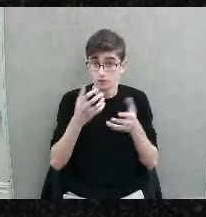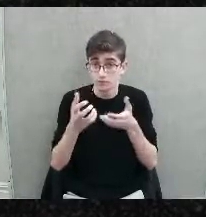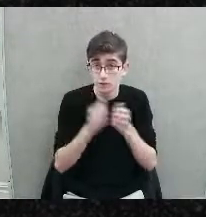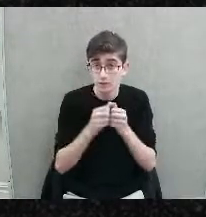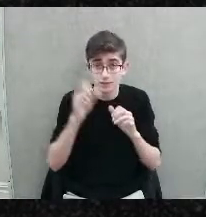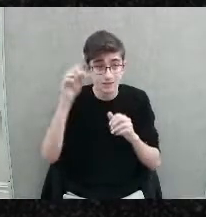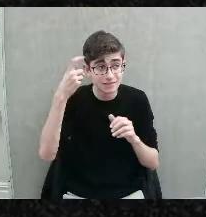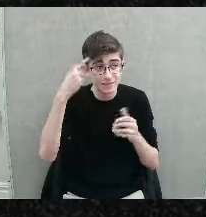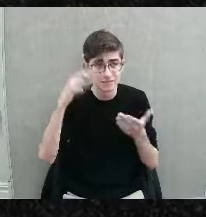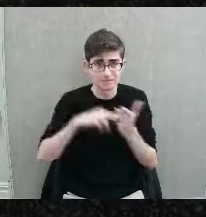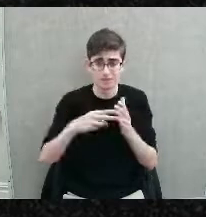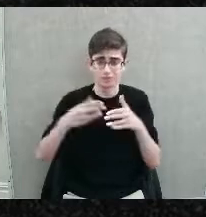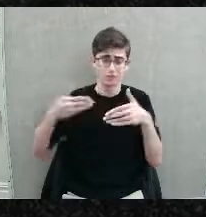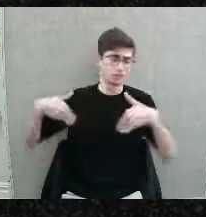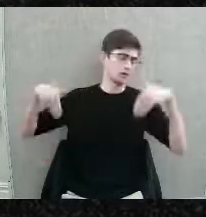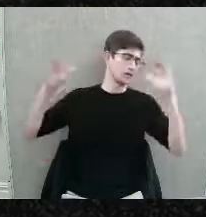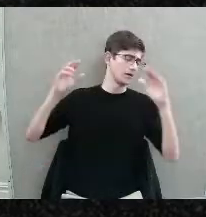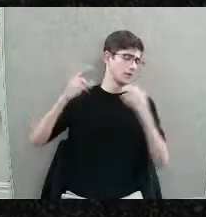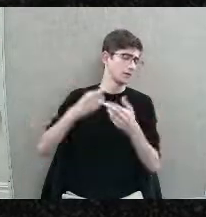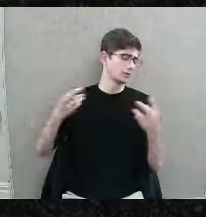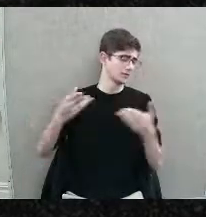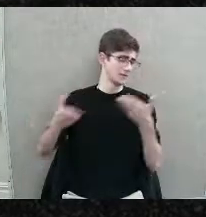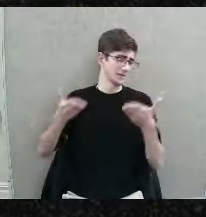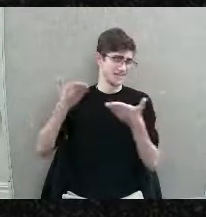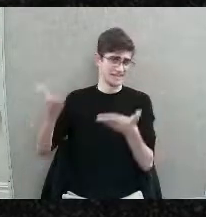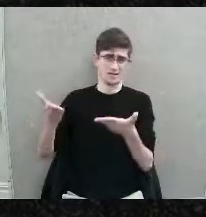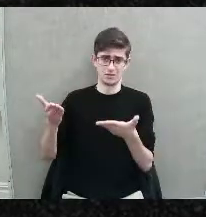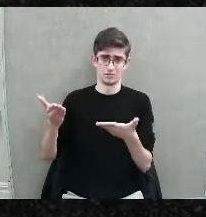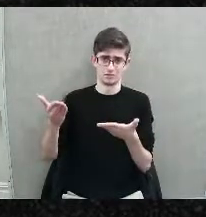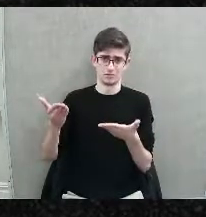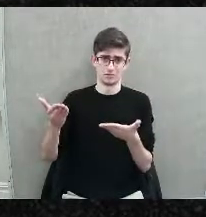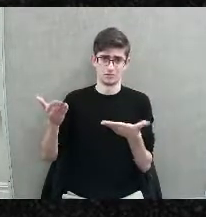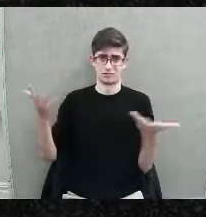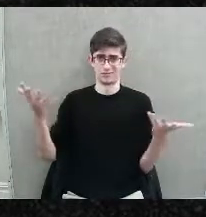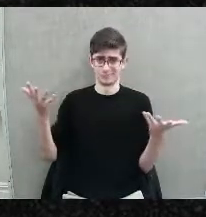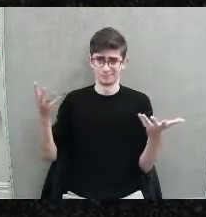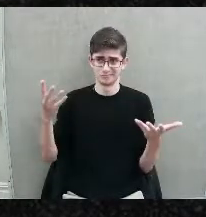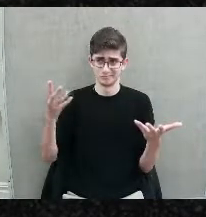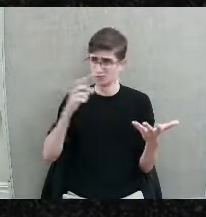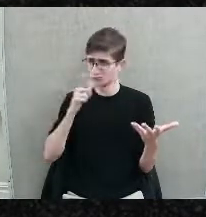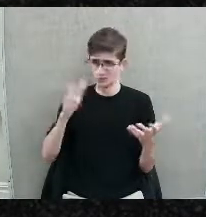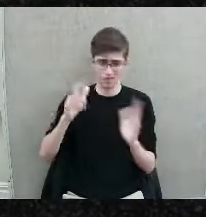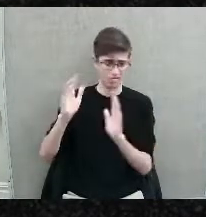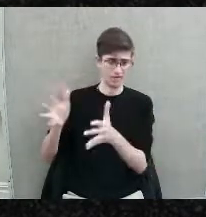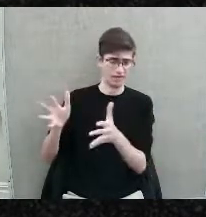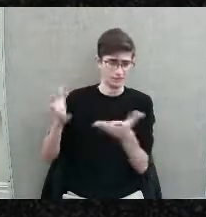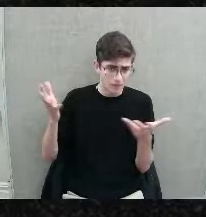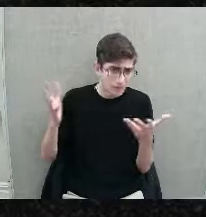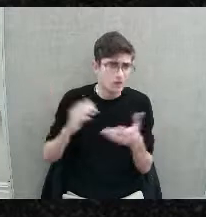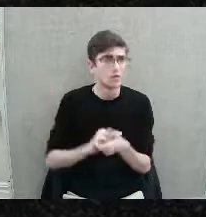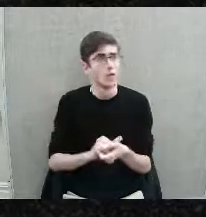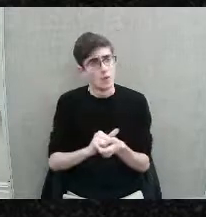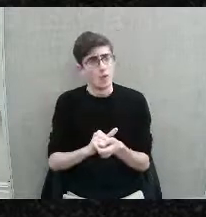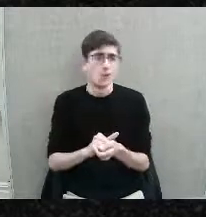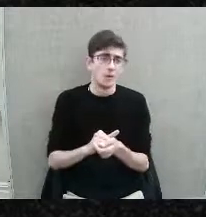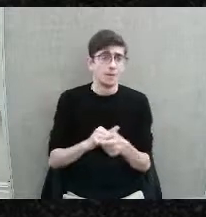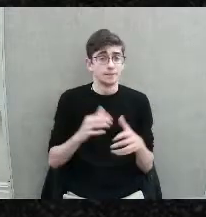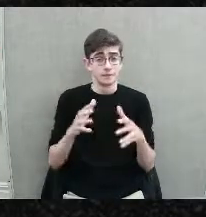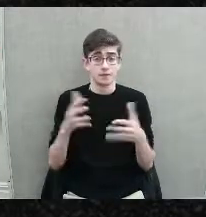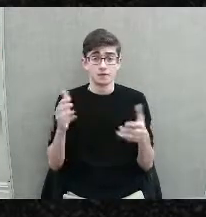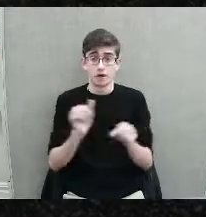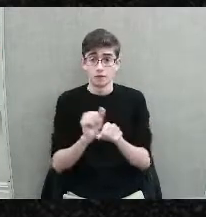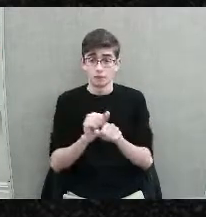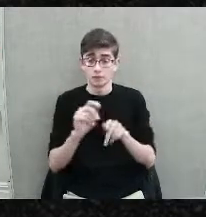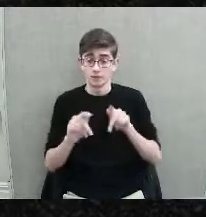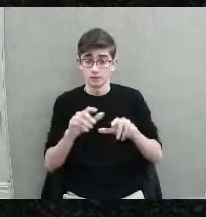that might be available, or simply to not try to prevent the harms of the state. And yet we, a lot of the work that people are doing come